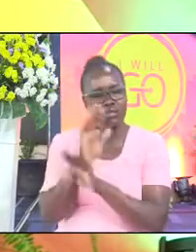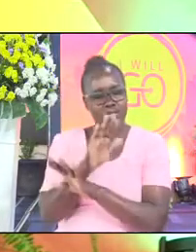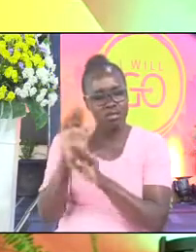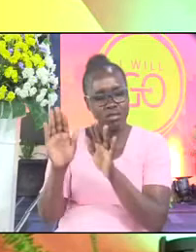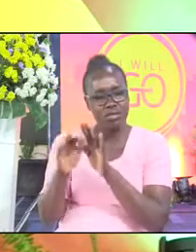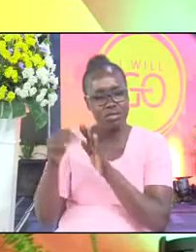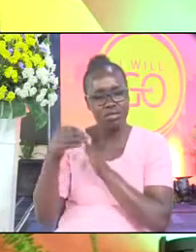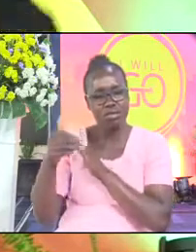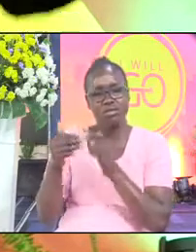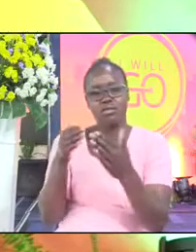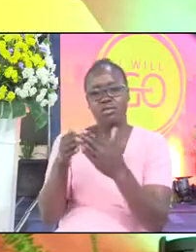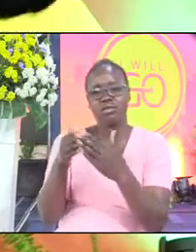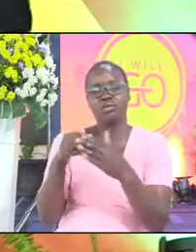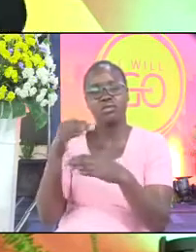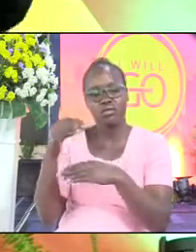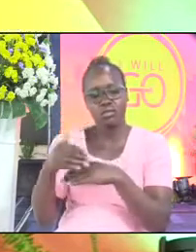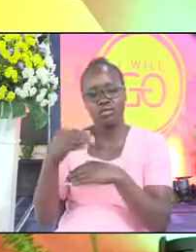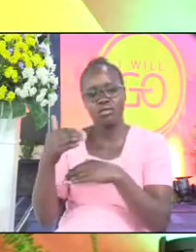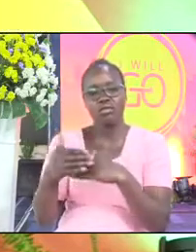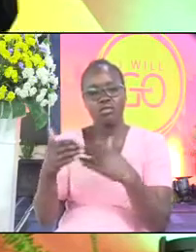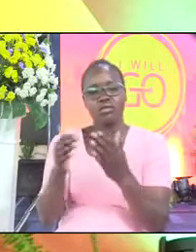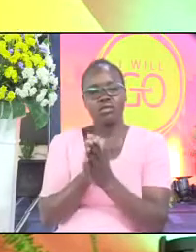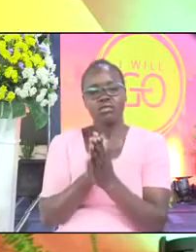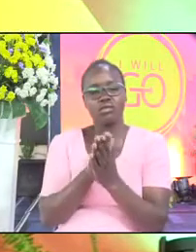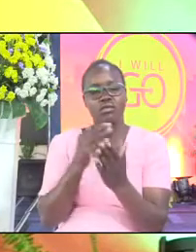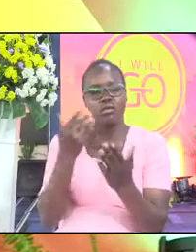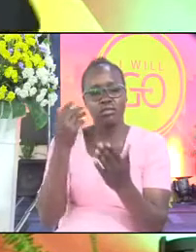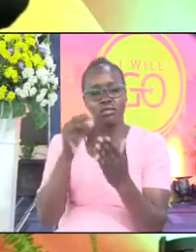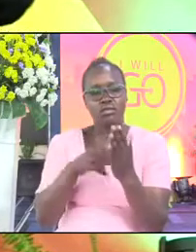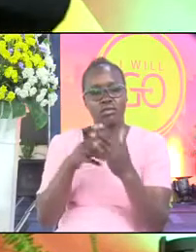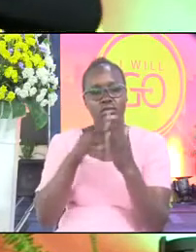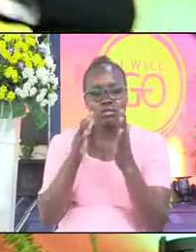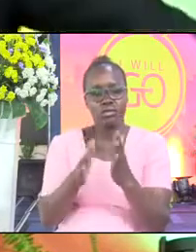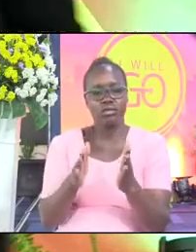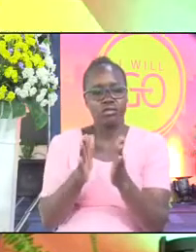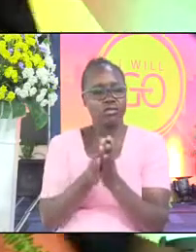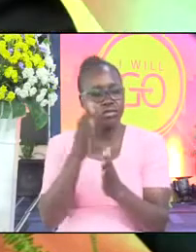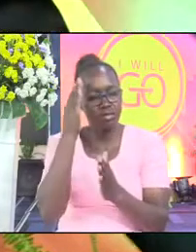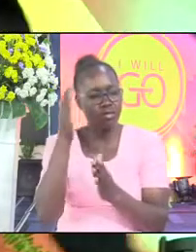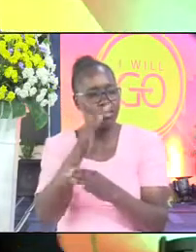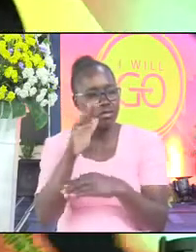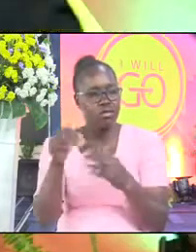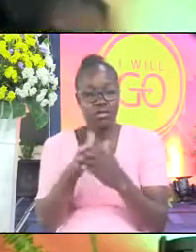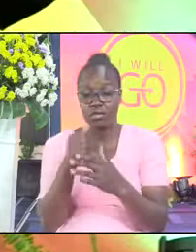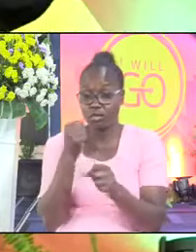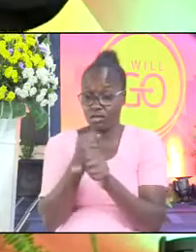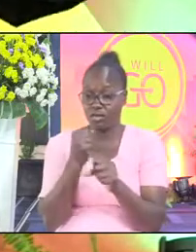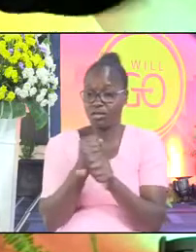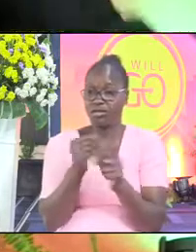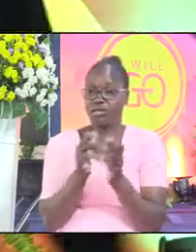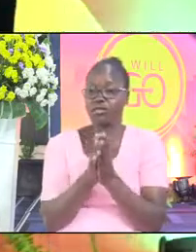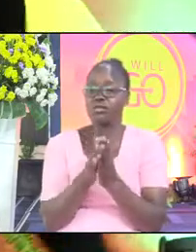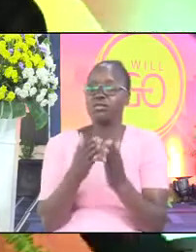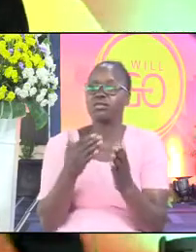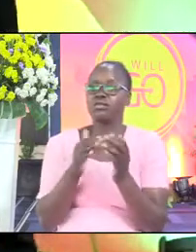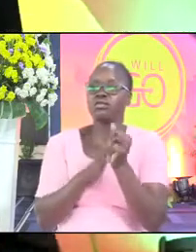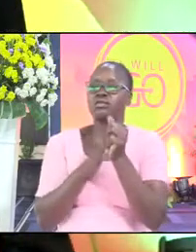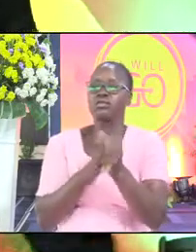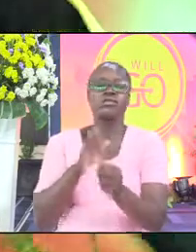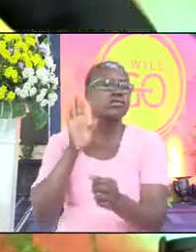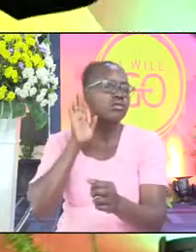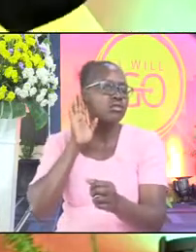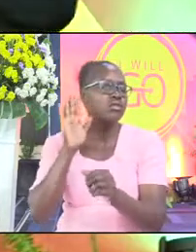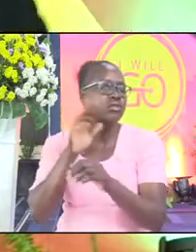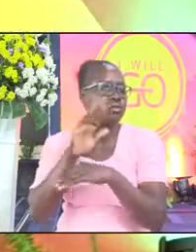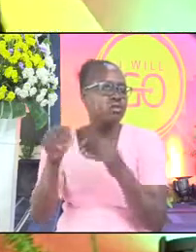corner, every crack and crevice of our wicked hearts. He knows all that we do. He hears all that we